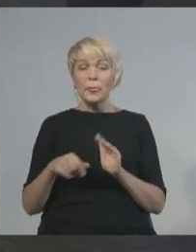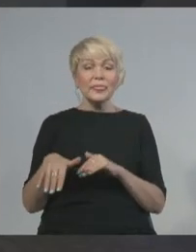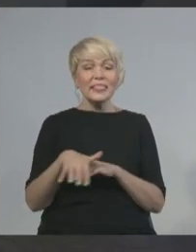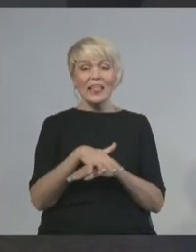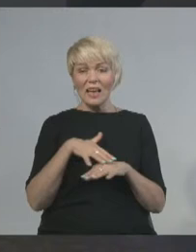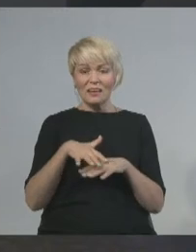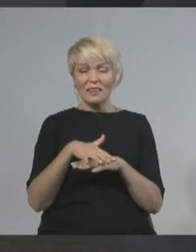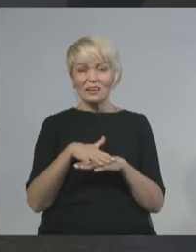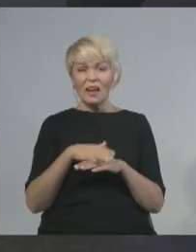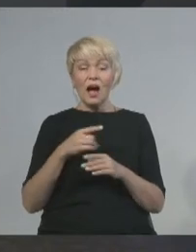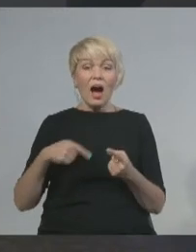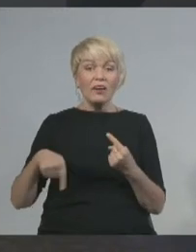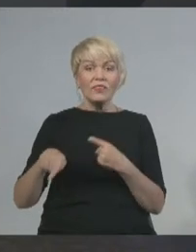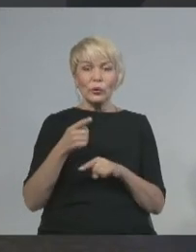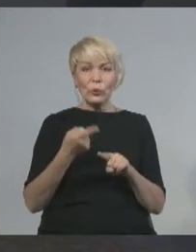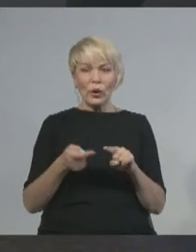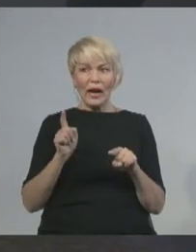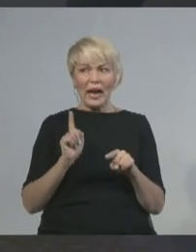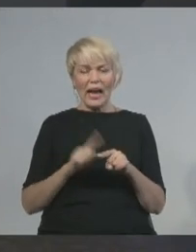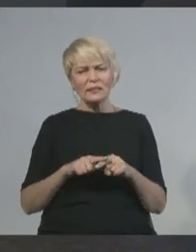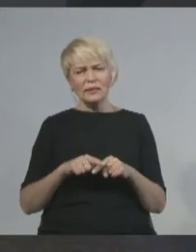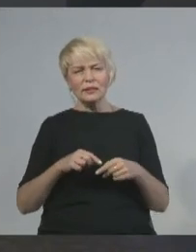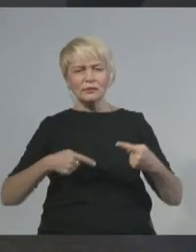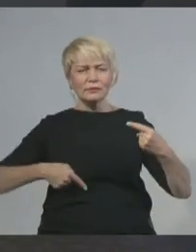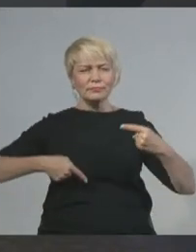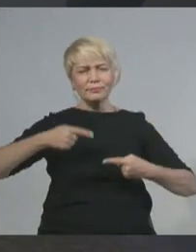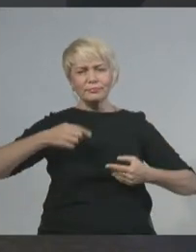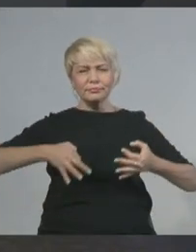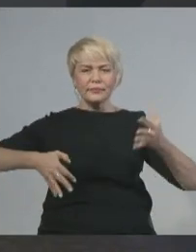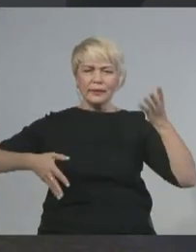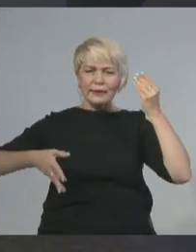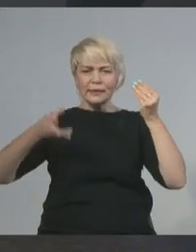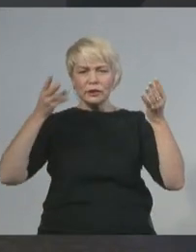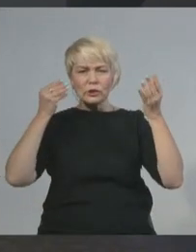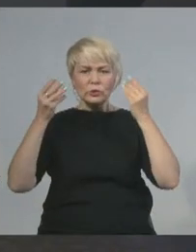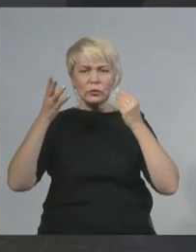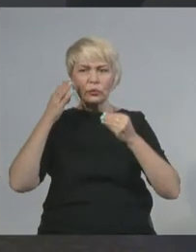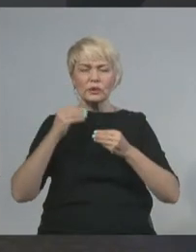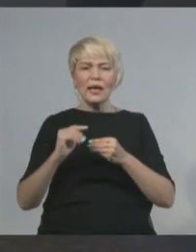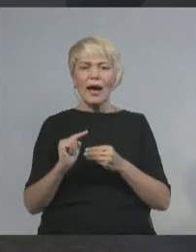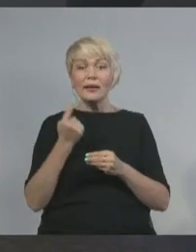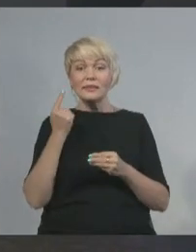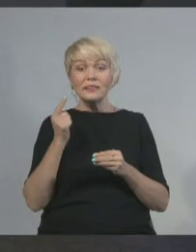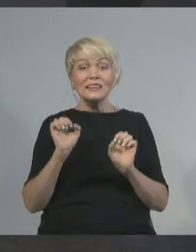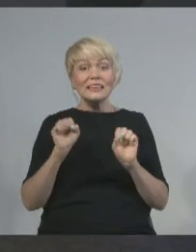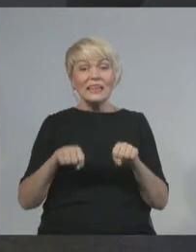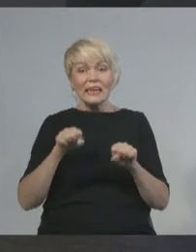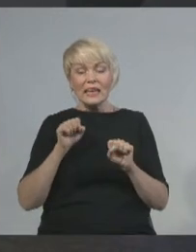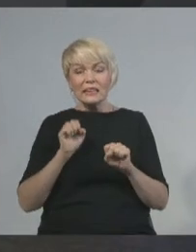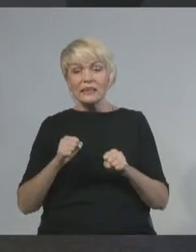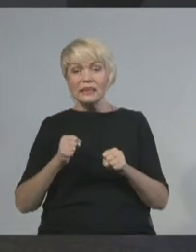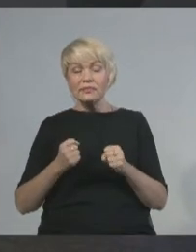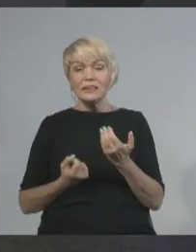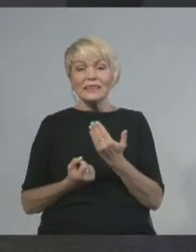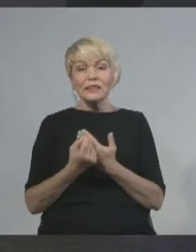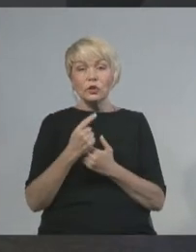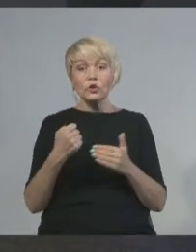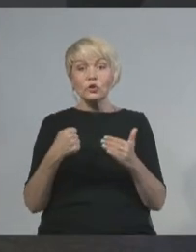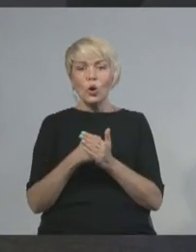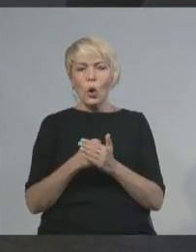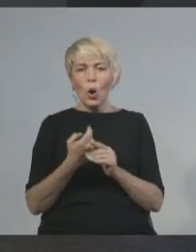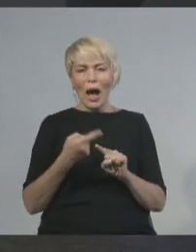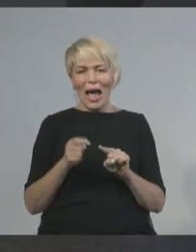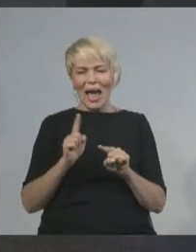but that's like something that we are discussing of it's the